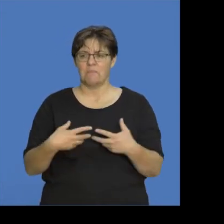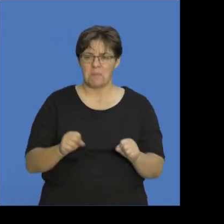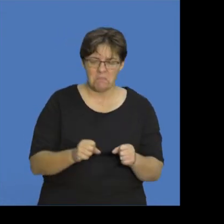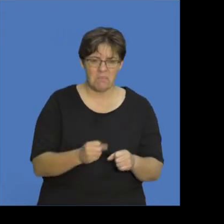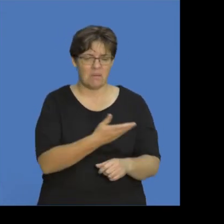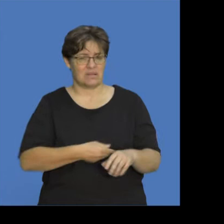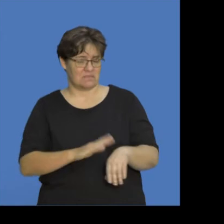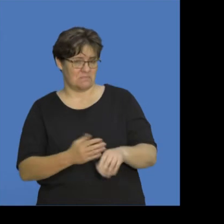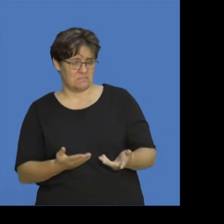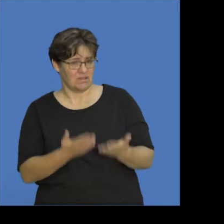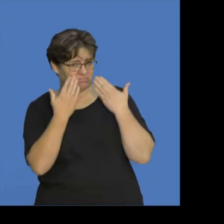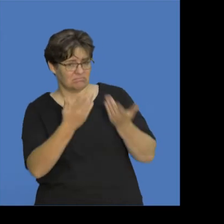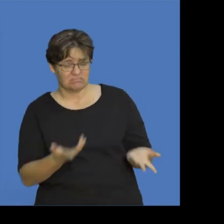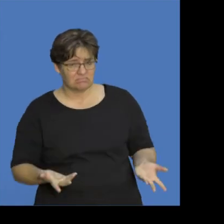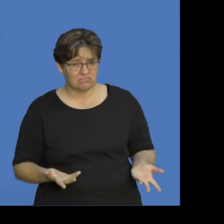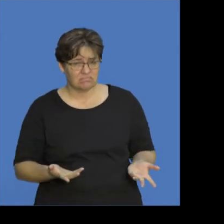doubt, maybe